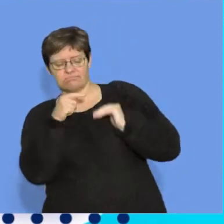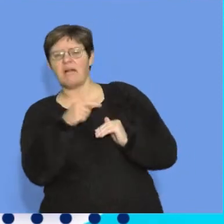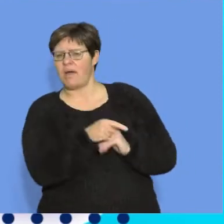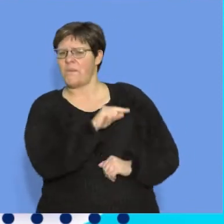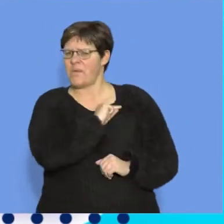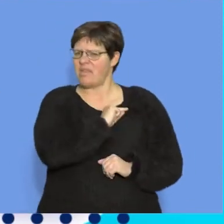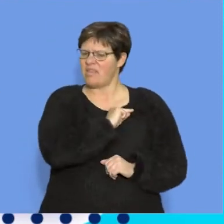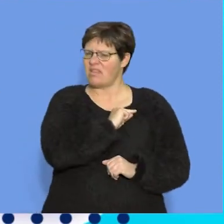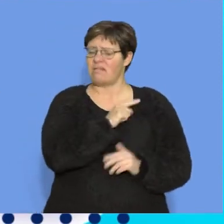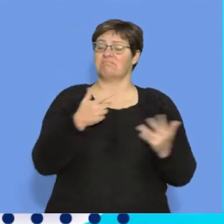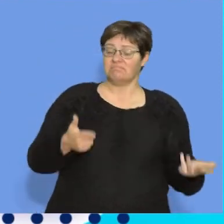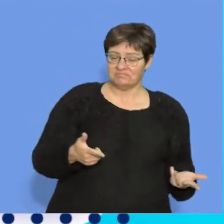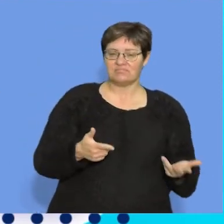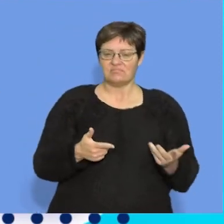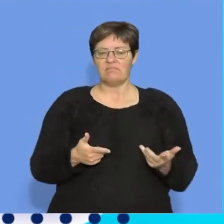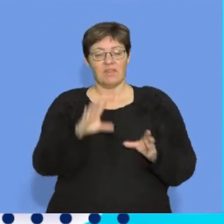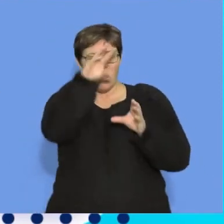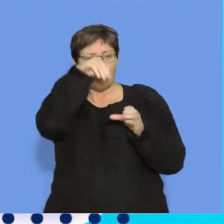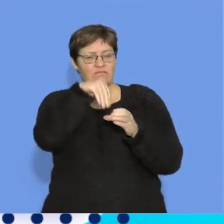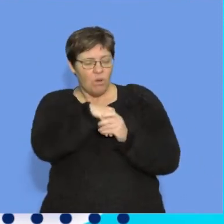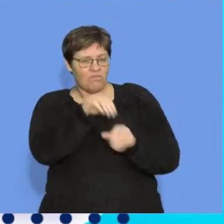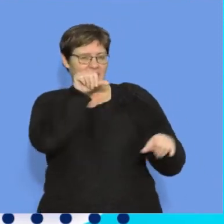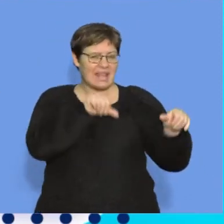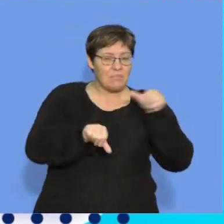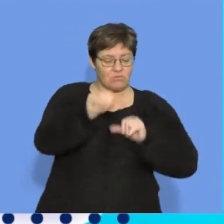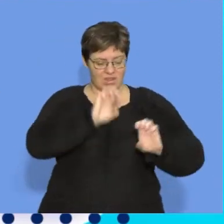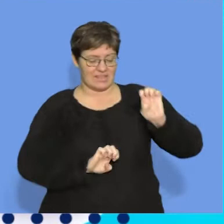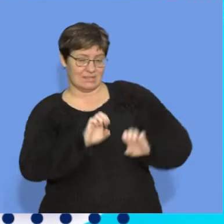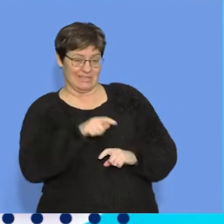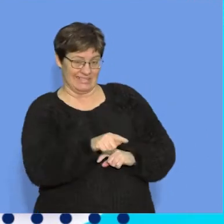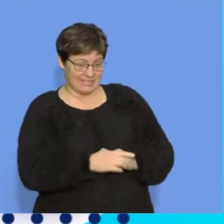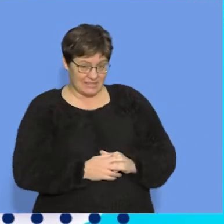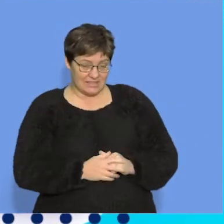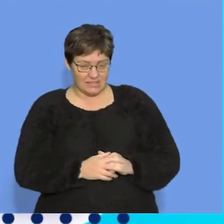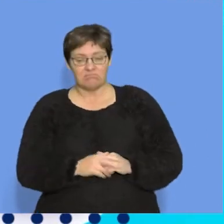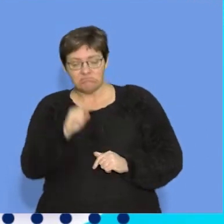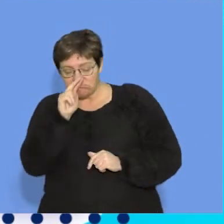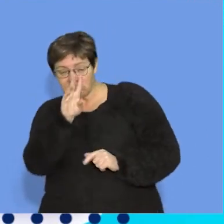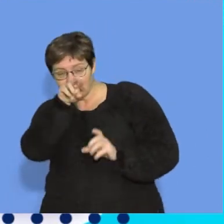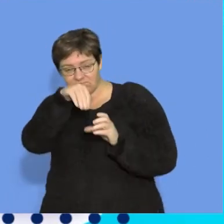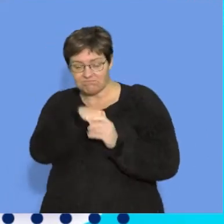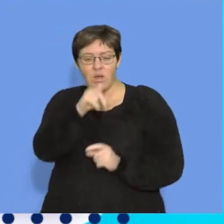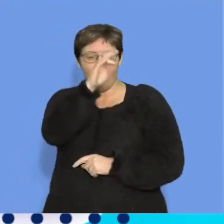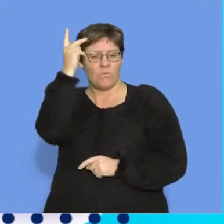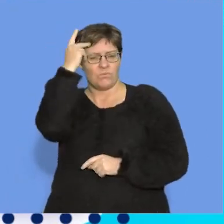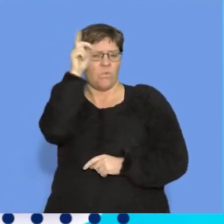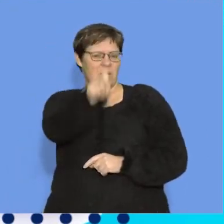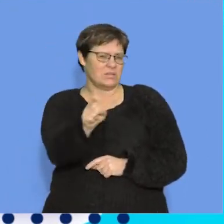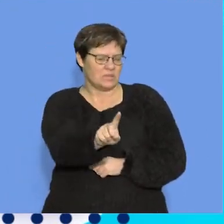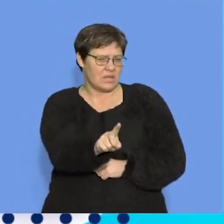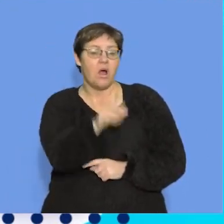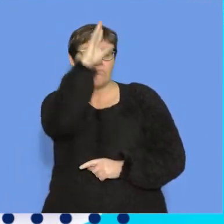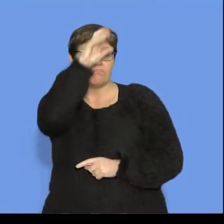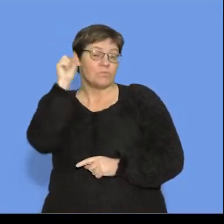is because it's such a big part of a chemistry assessment. So let's go in and see what you need to know and what you need to